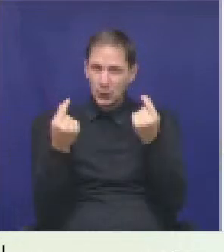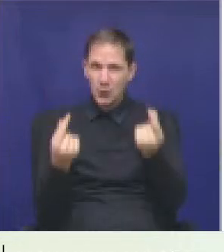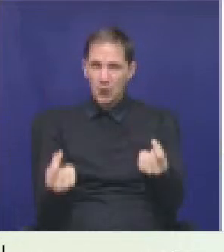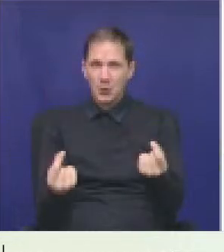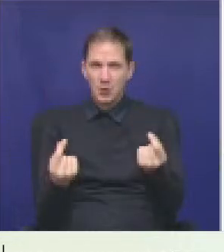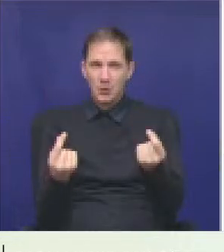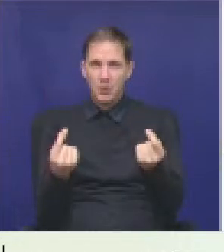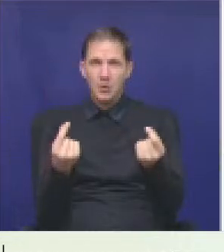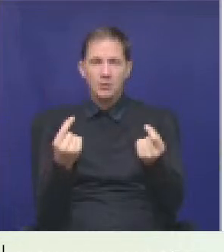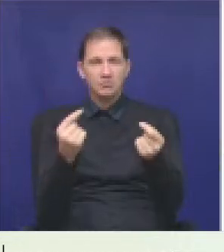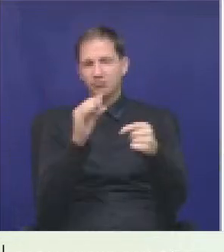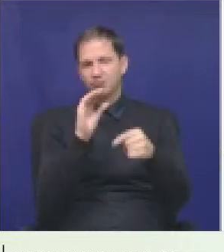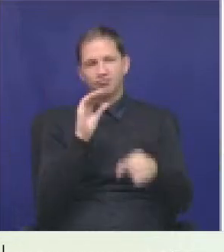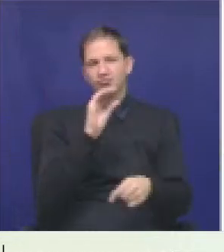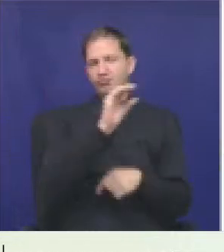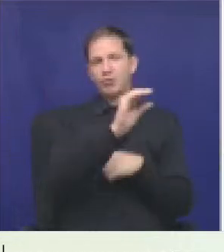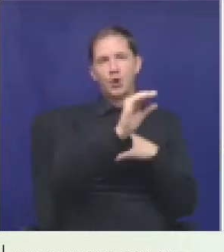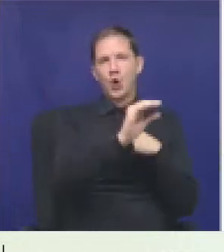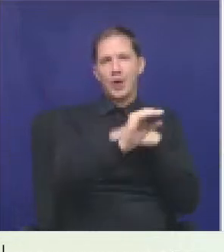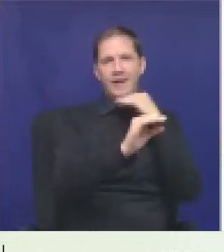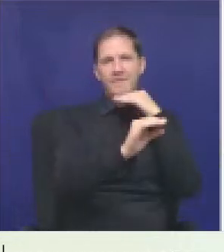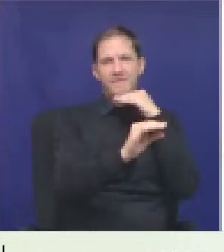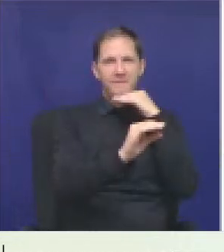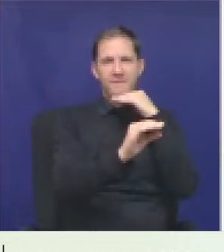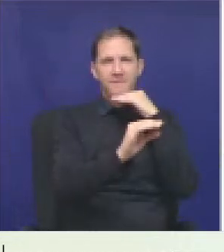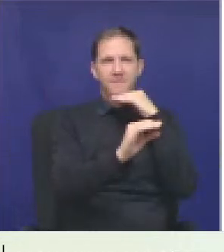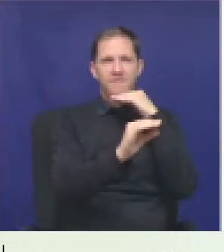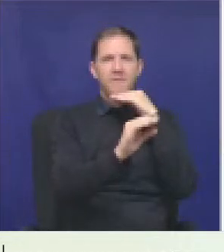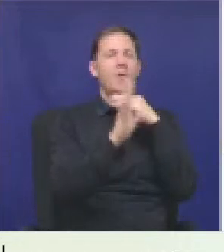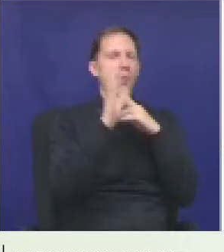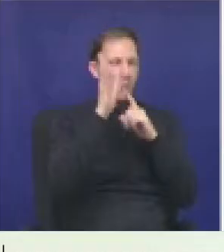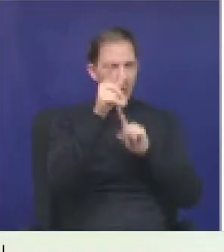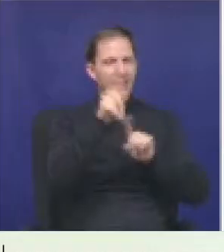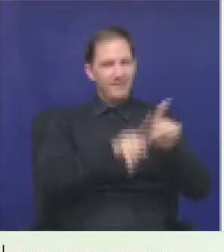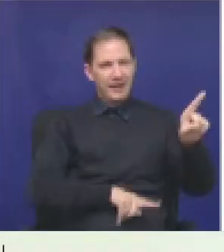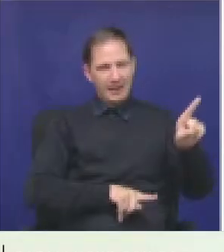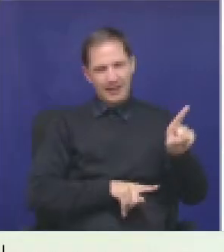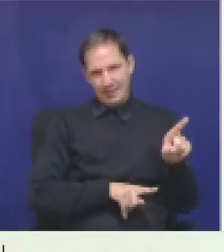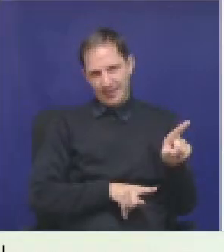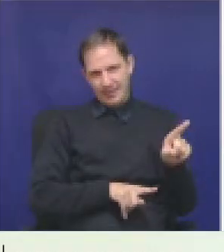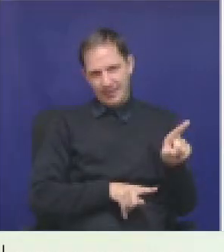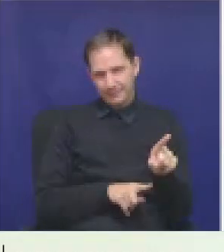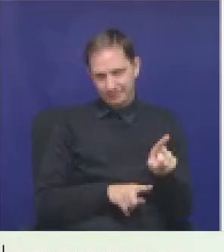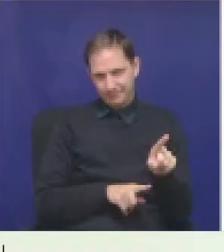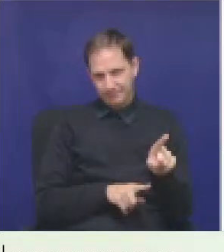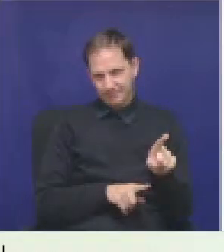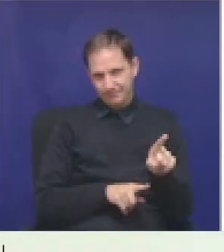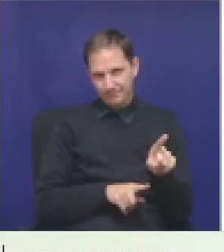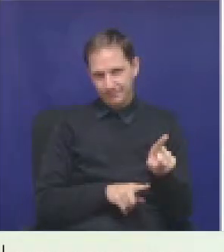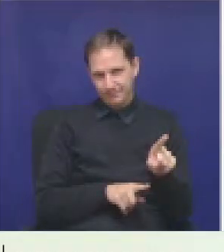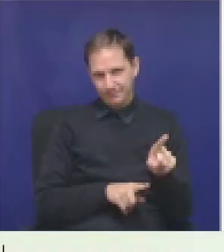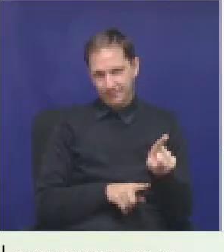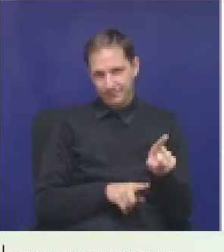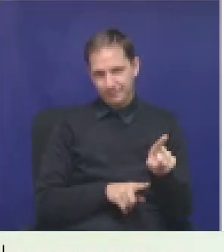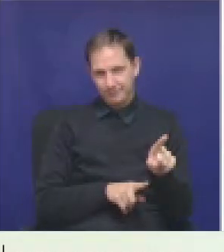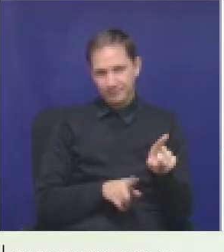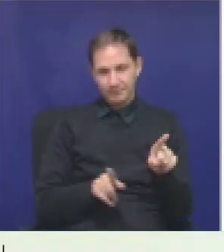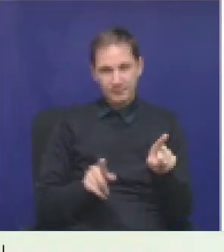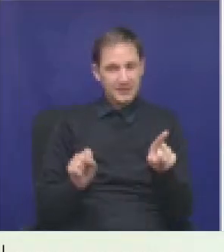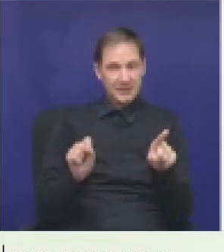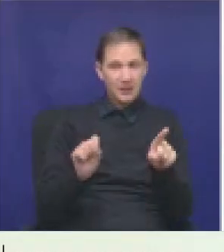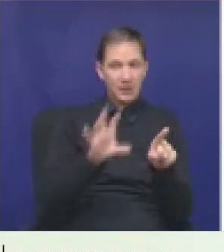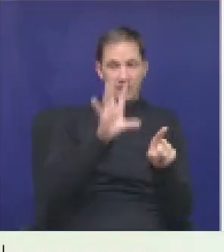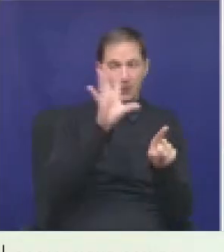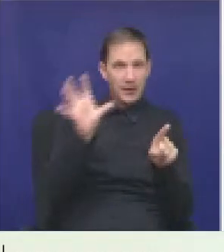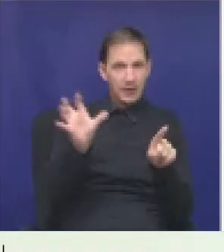to underfund you. They are setting you up for failure. It is not that this country doesn't